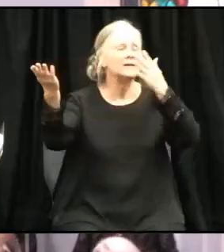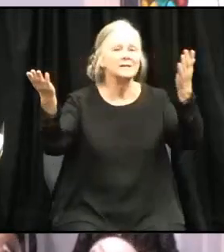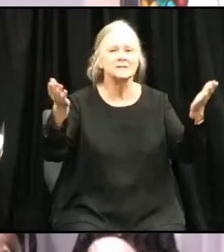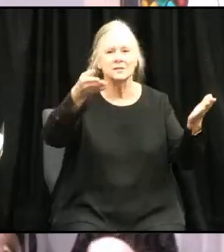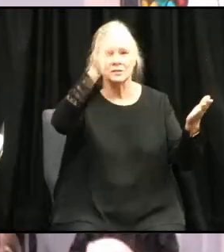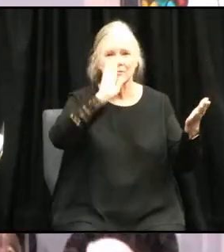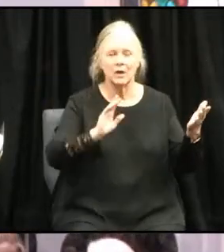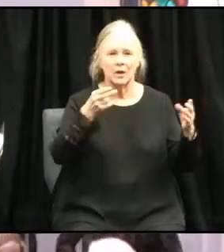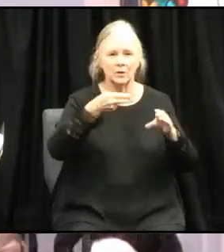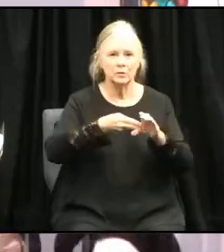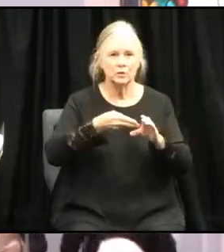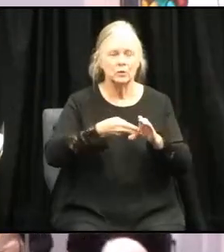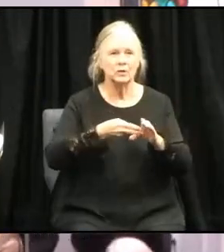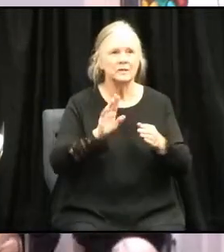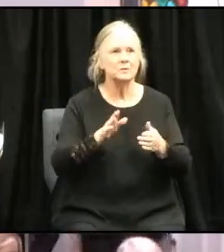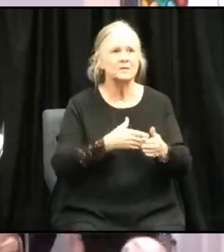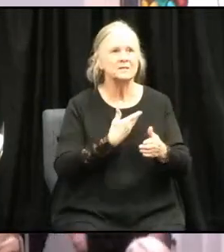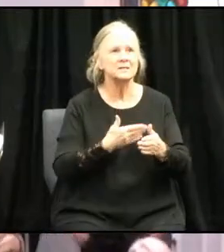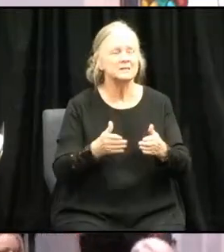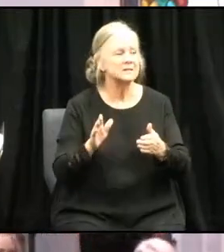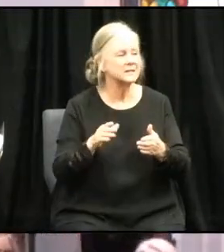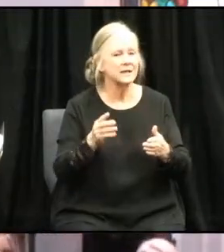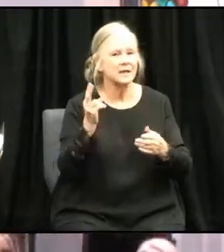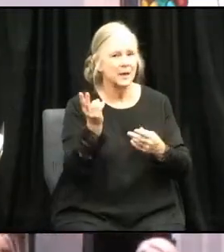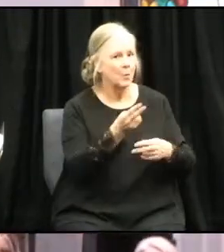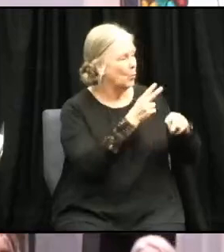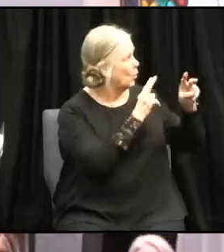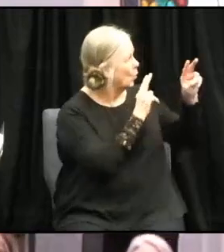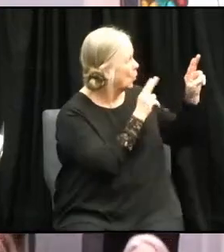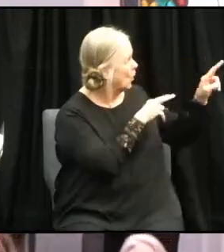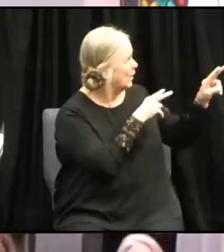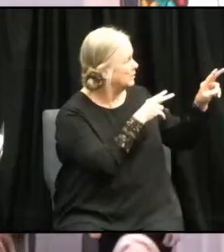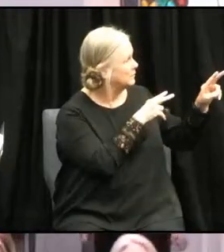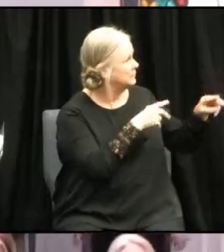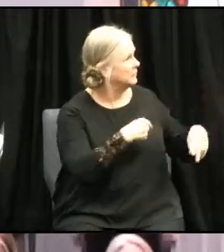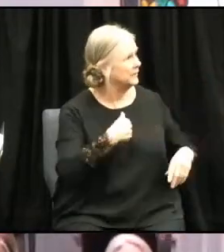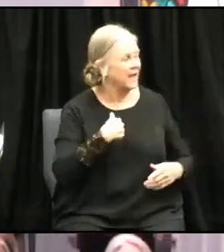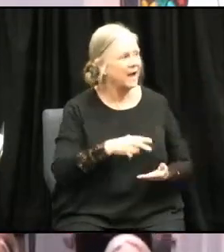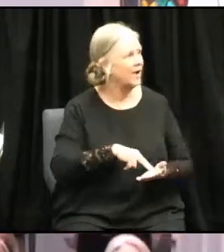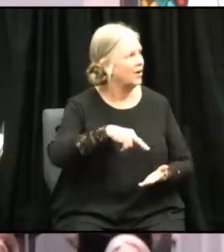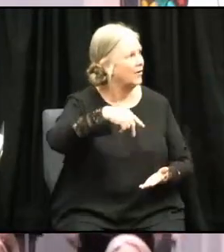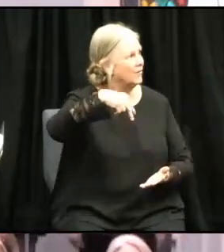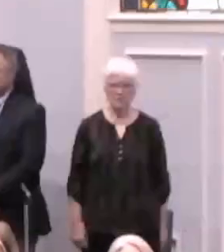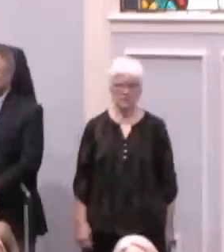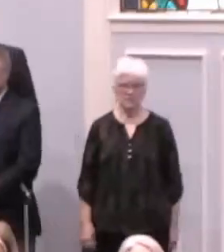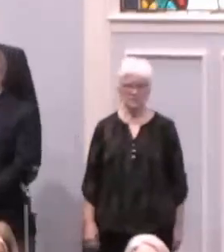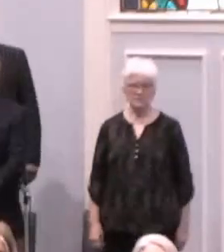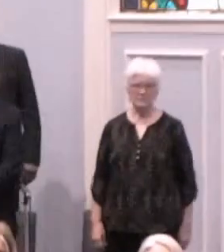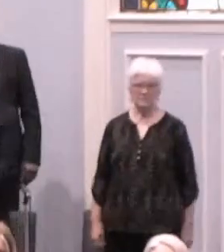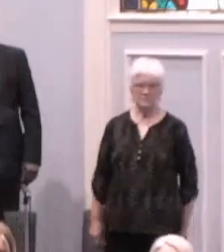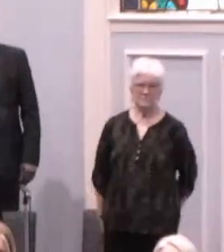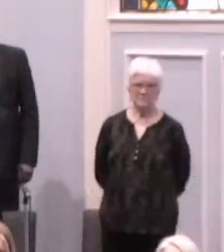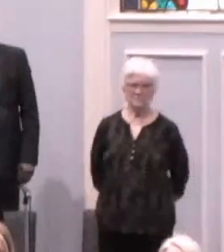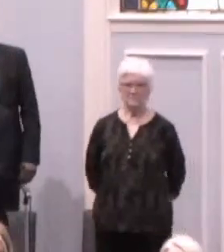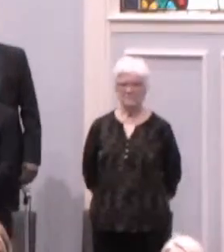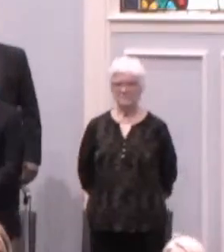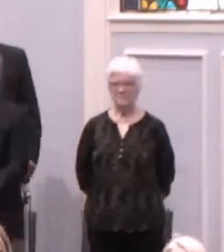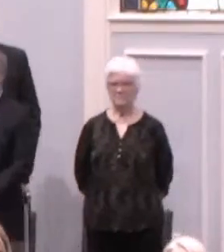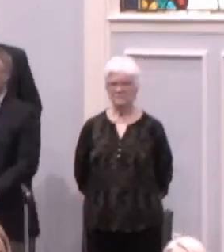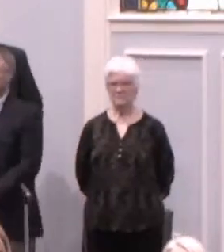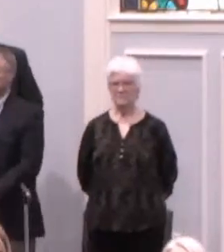we sing, "Some glad morning when this life is o'er, I'll fly away."